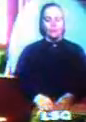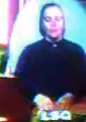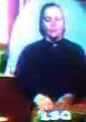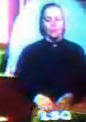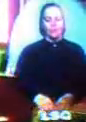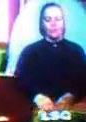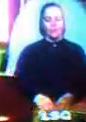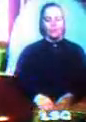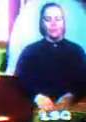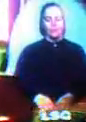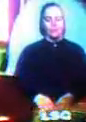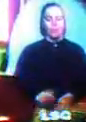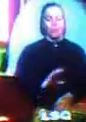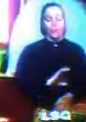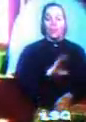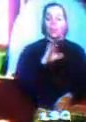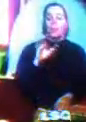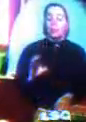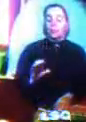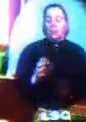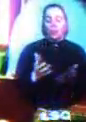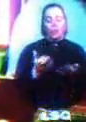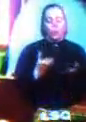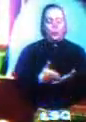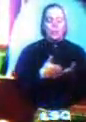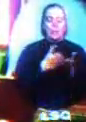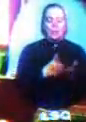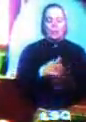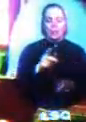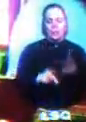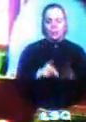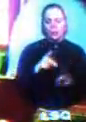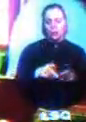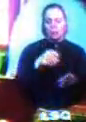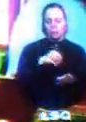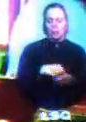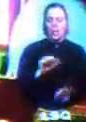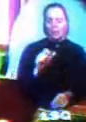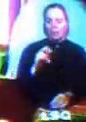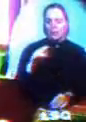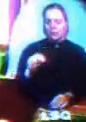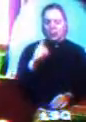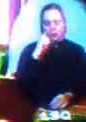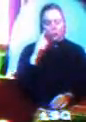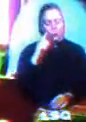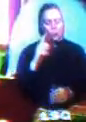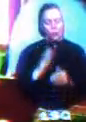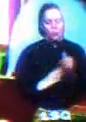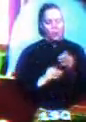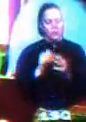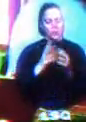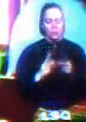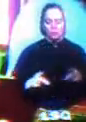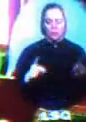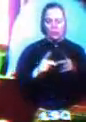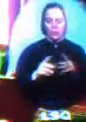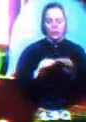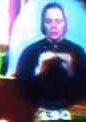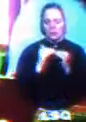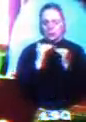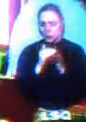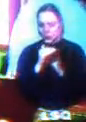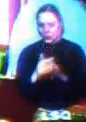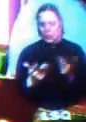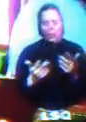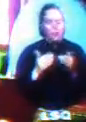Mr. Speaker, Canada is committed to helping the Afghan people build a country that is more secure, stable, and self-sufficient, and is